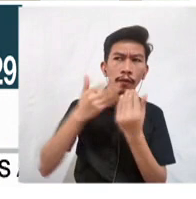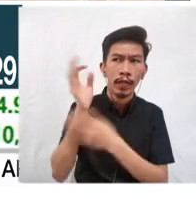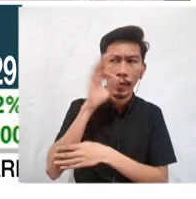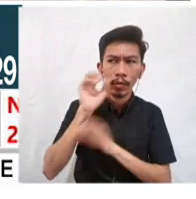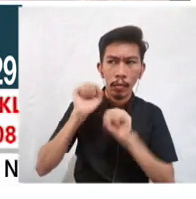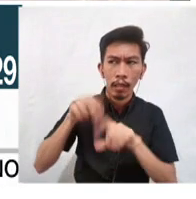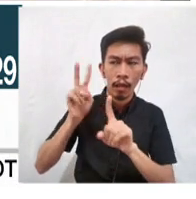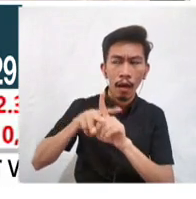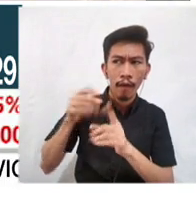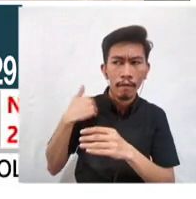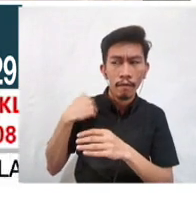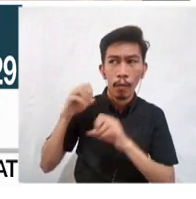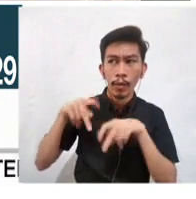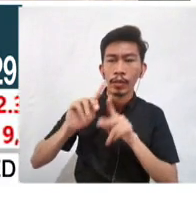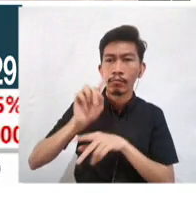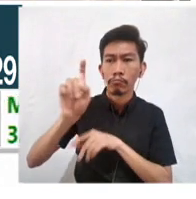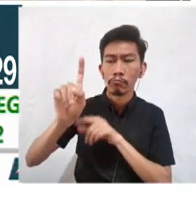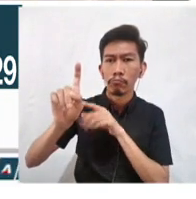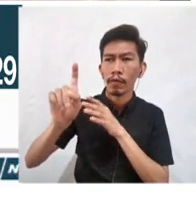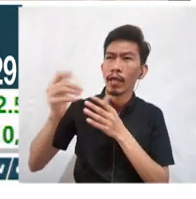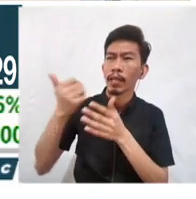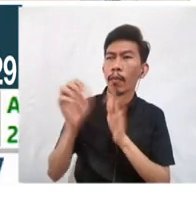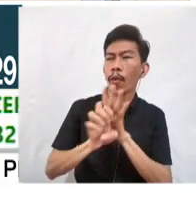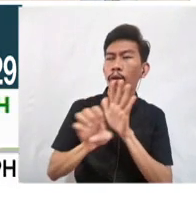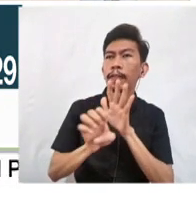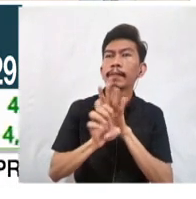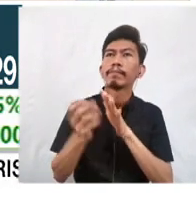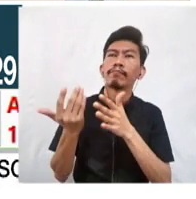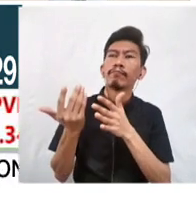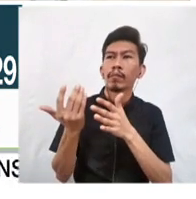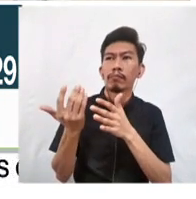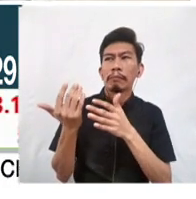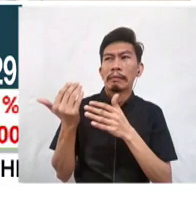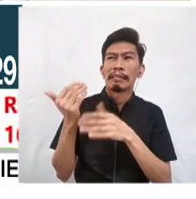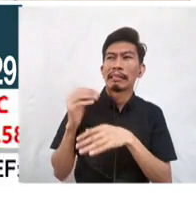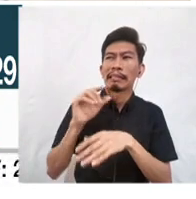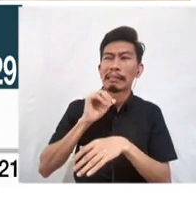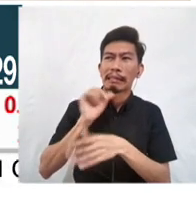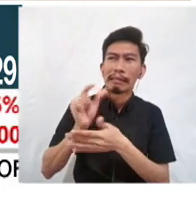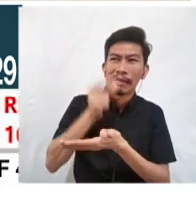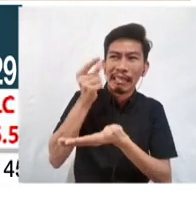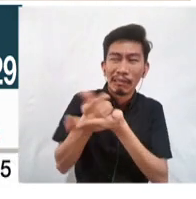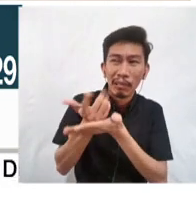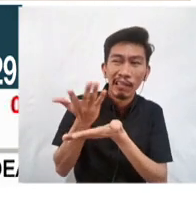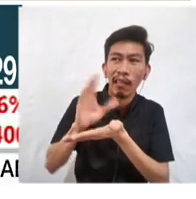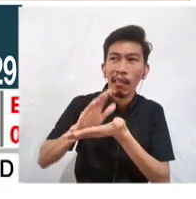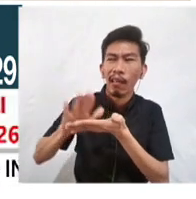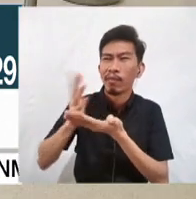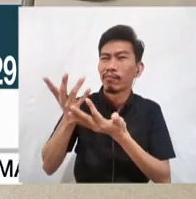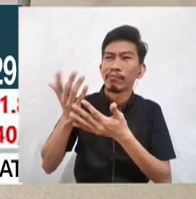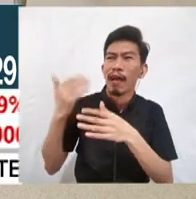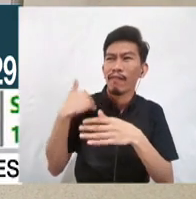have opportunities for those who haven't been able to have higher educational attainment? Yes, mm-hmm. yes, definitely. You